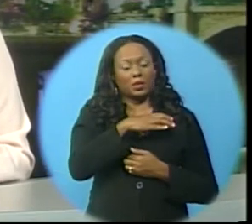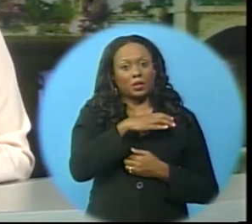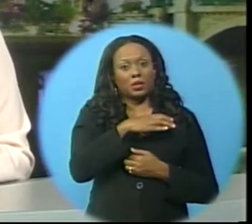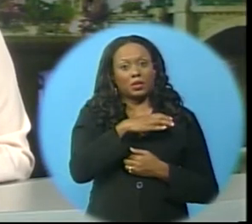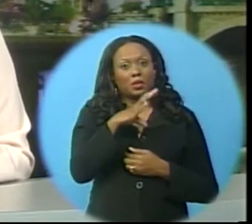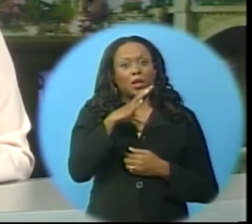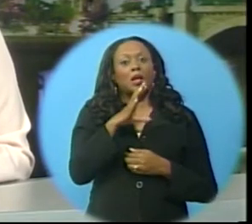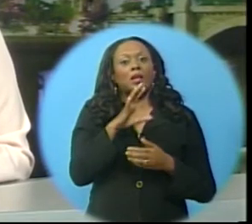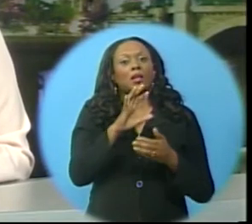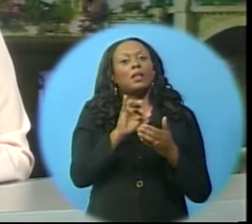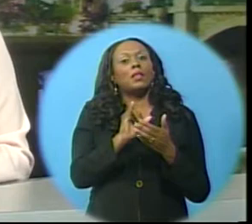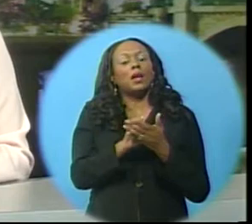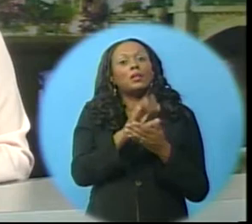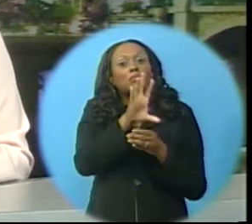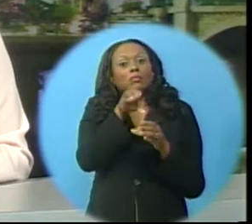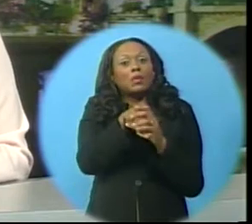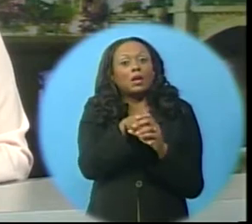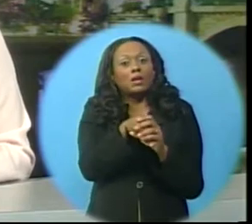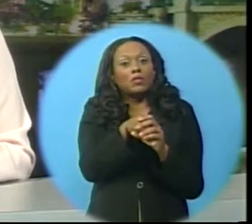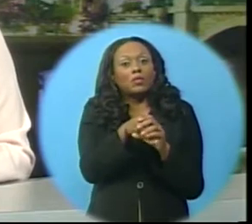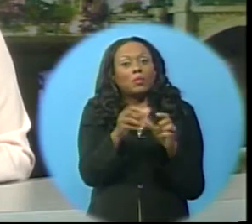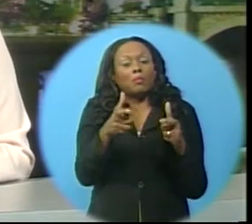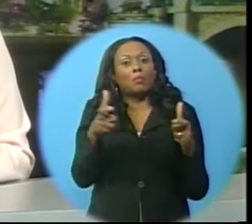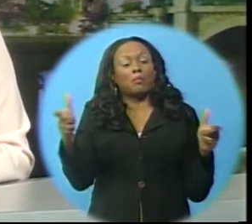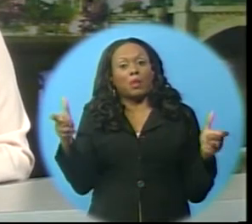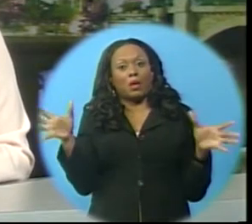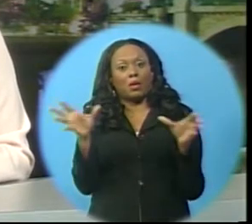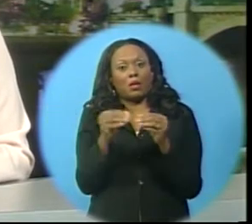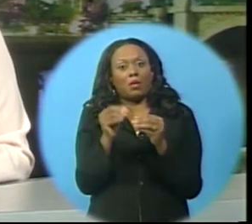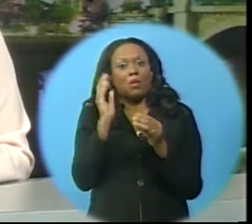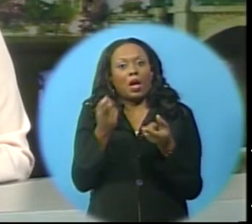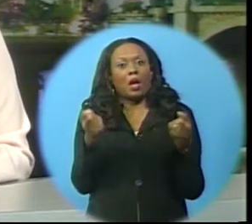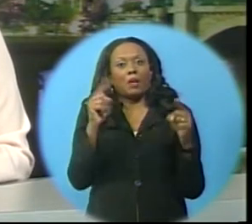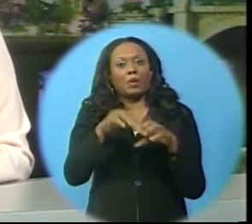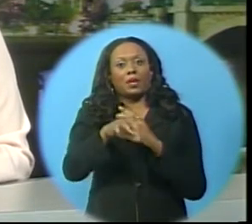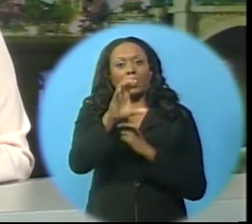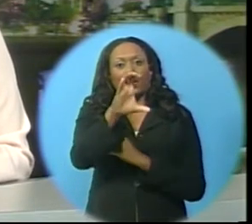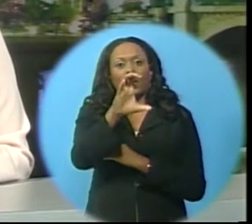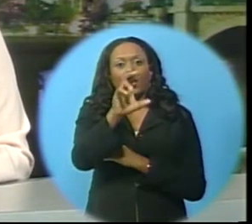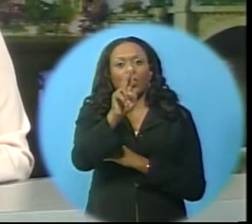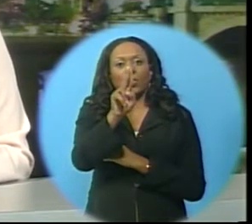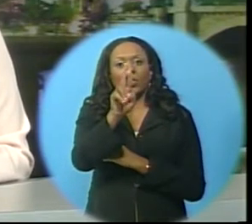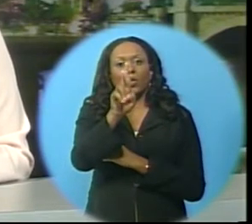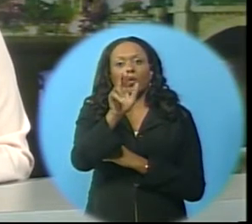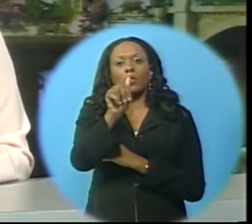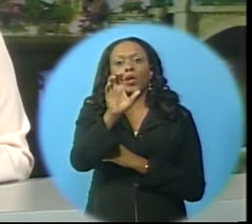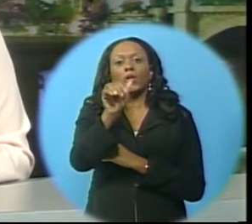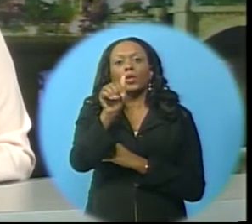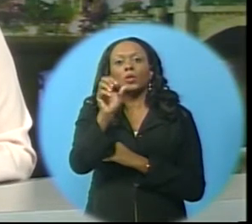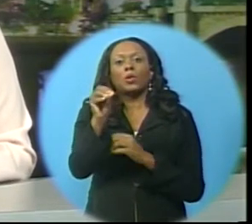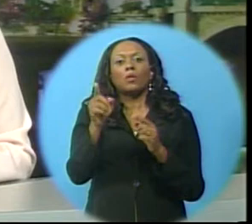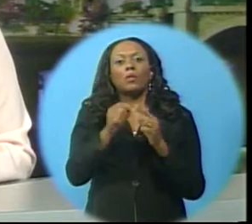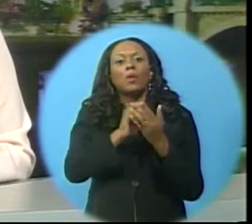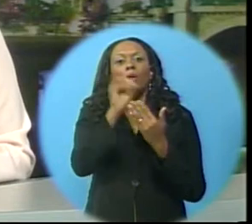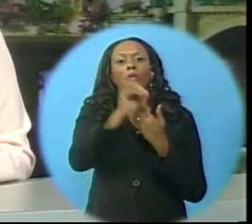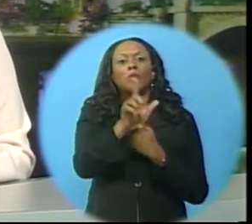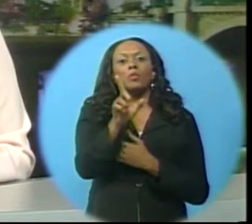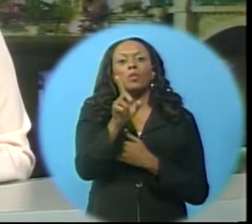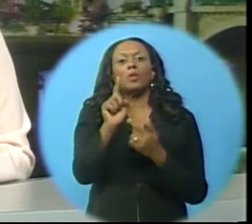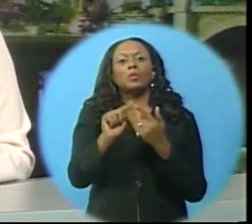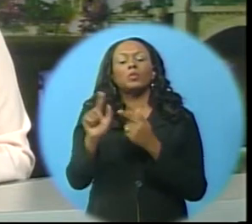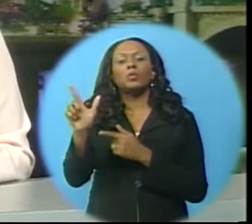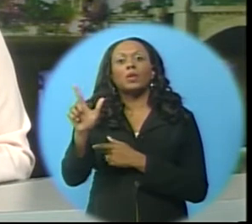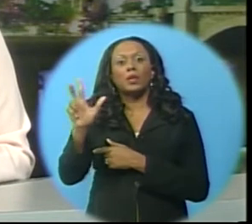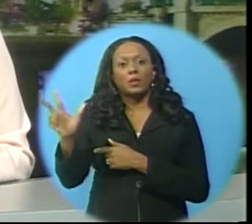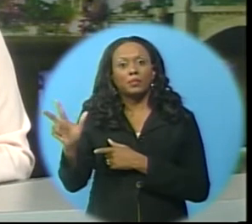the CTO's State of the Industry Conference Will take place In Curacao From October 21st To 23rd It will be held Under